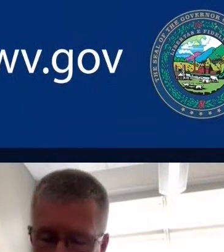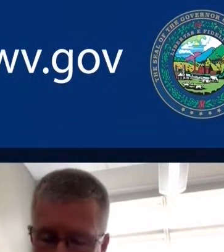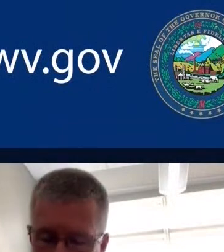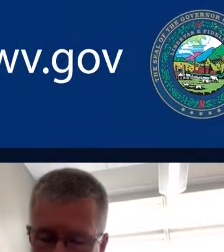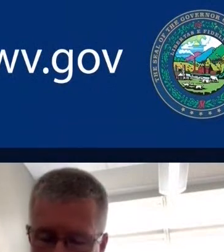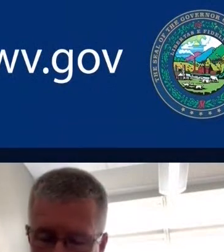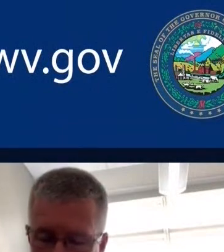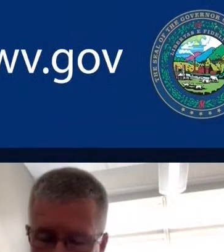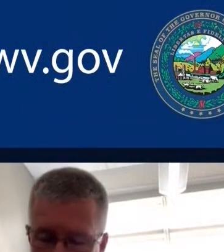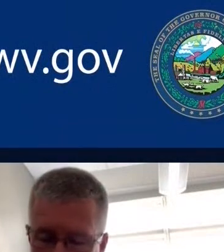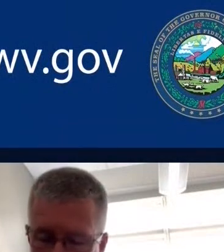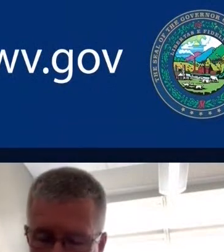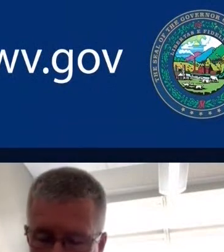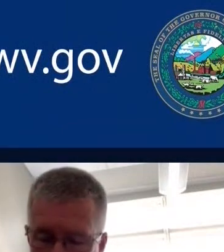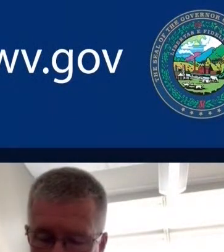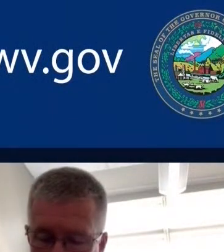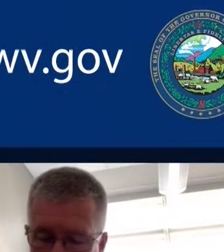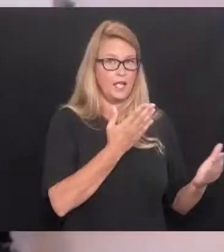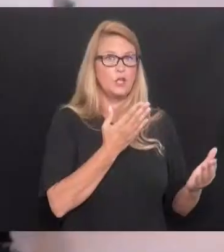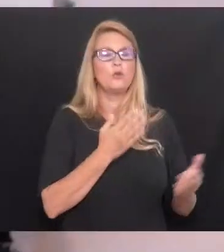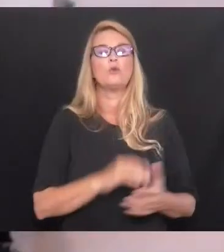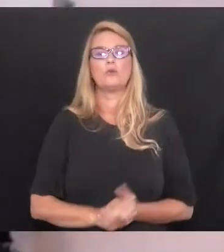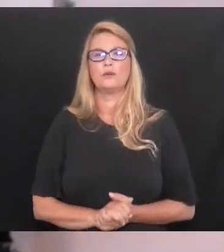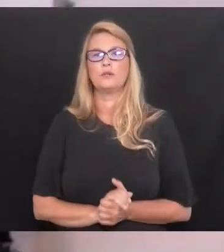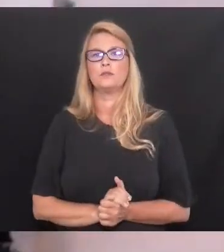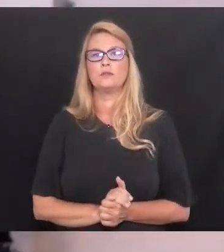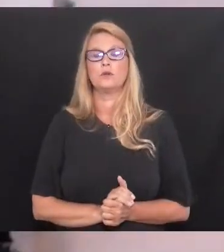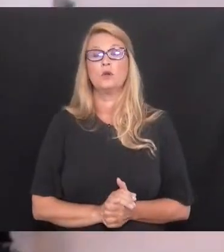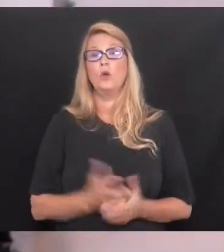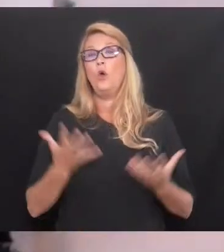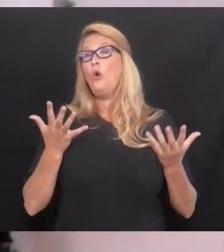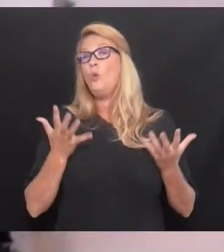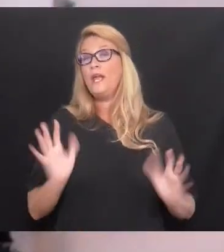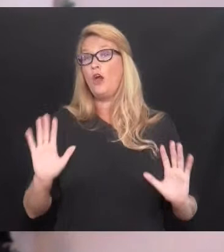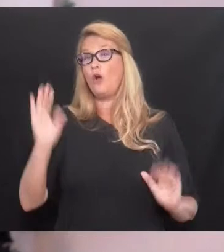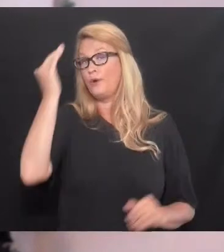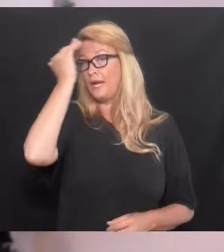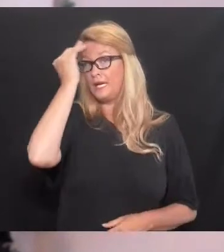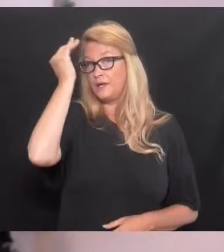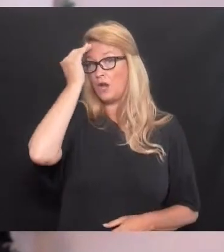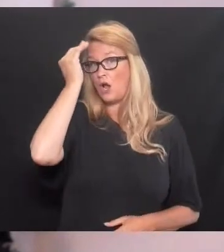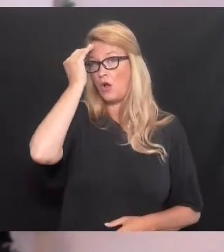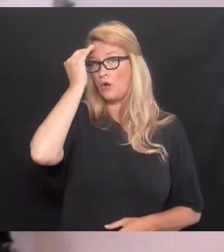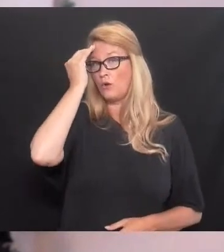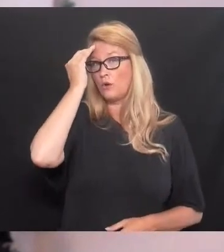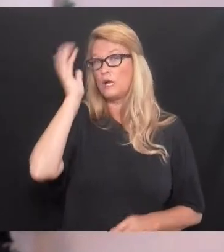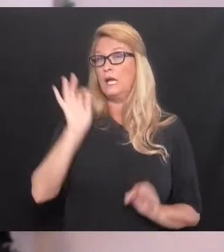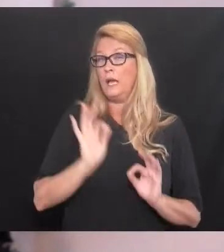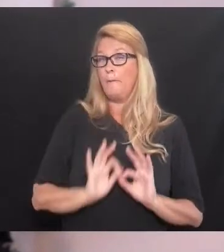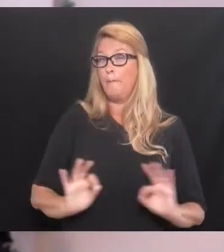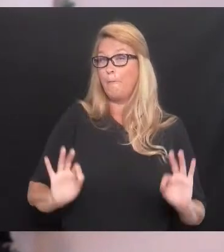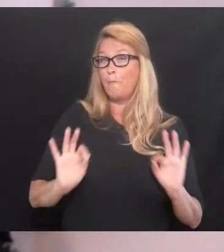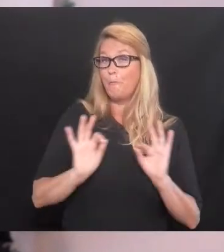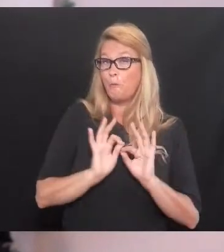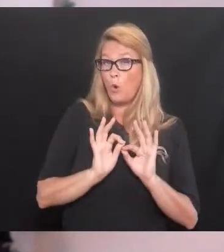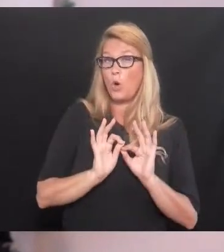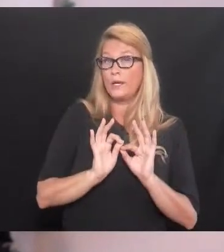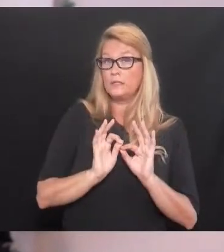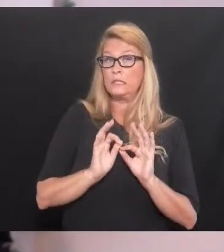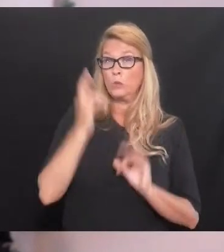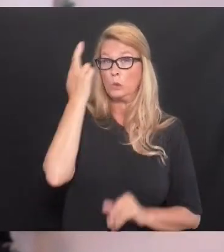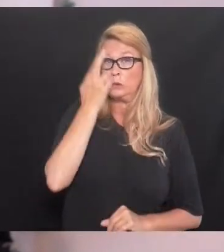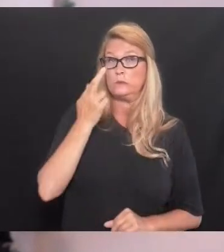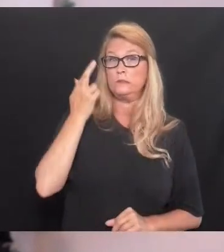Well, thank you, Jasmine. Thank you, Governor. So we know, Jasmine, that one of the critical factors